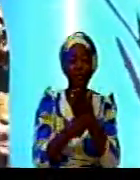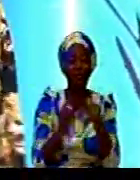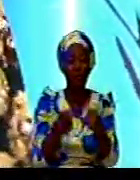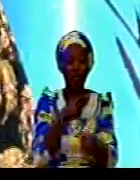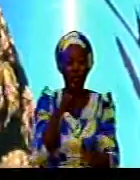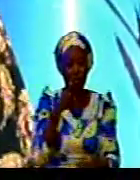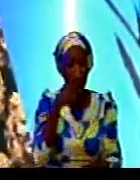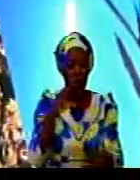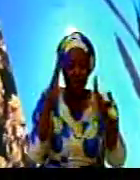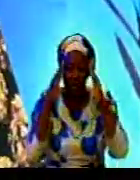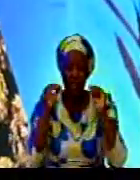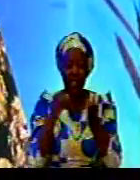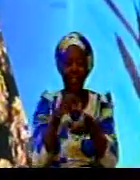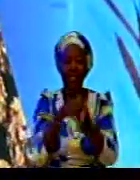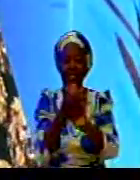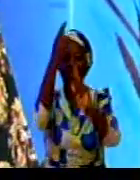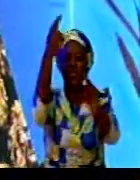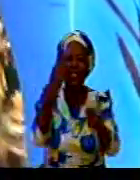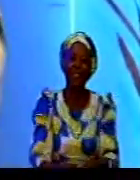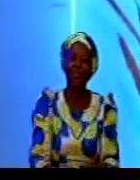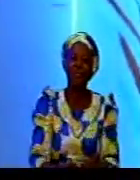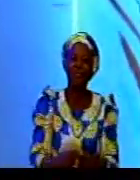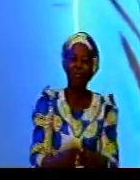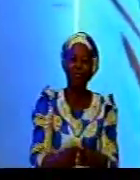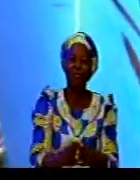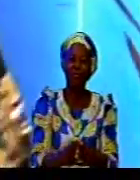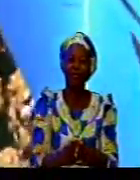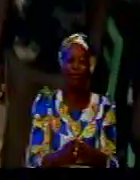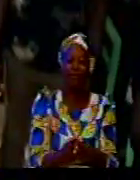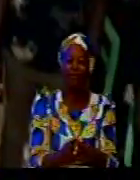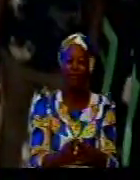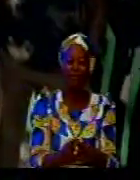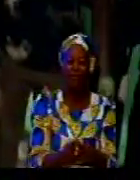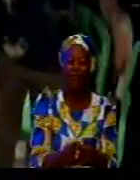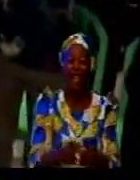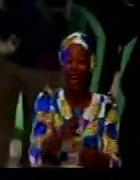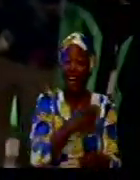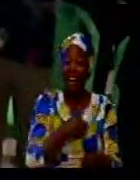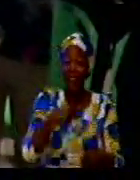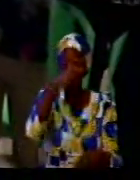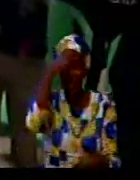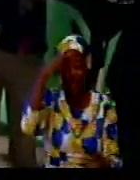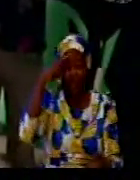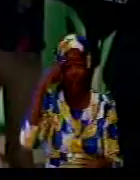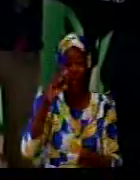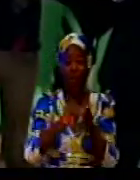nation, that October 1st, you'll experience.